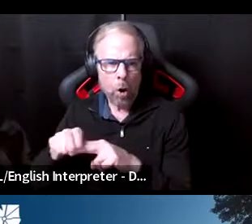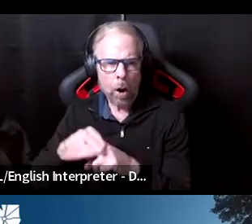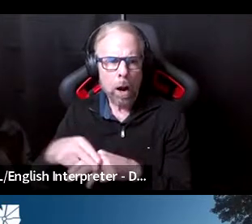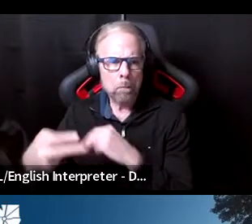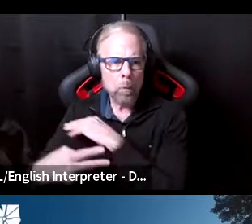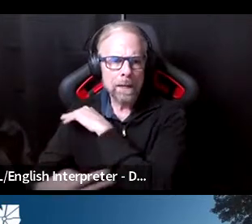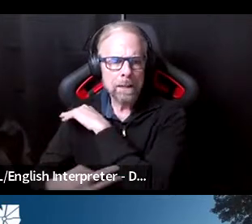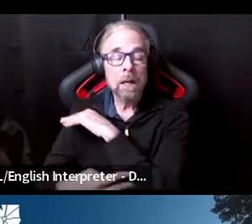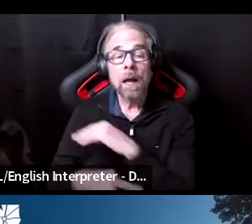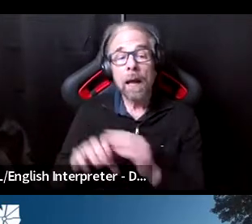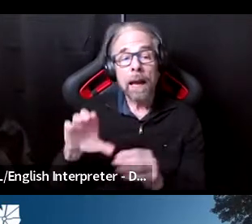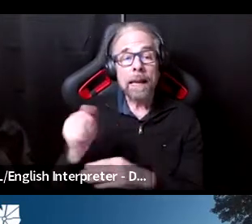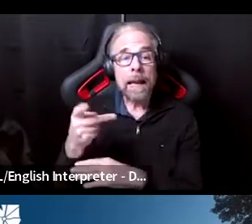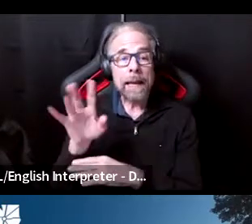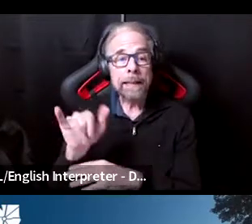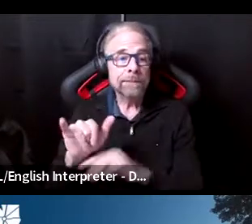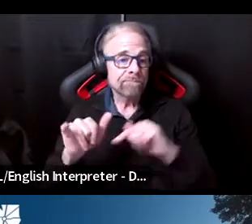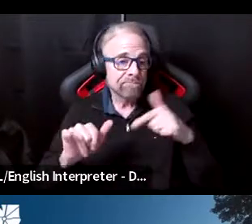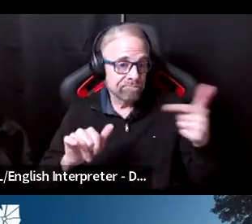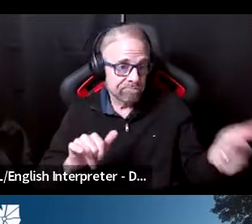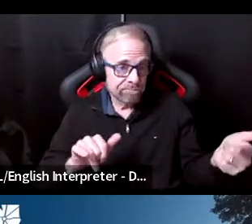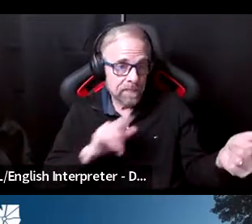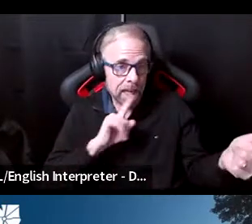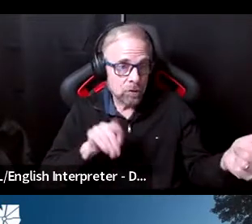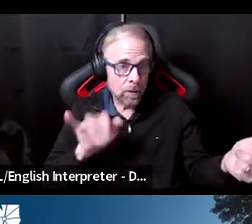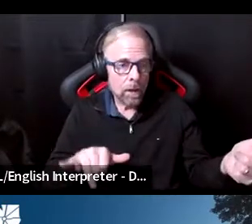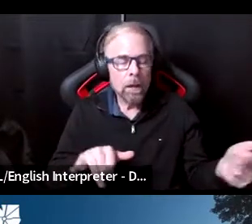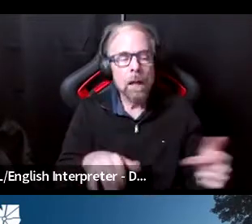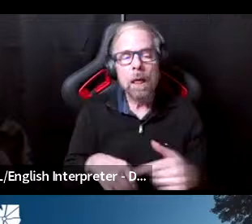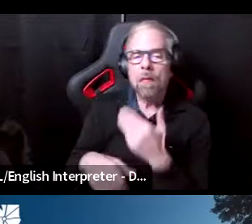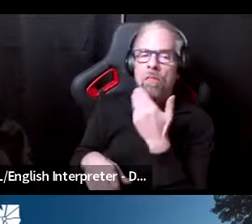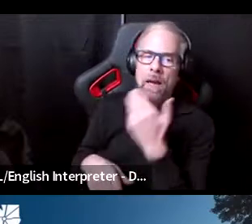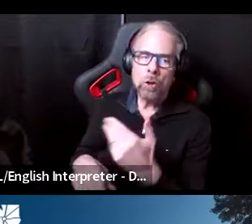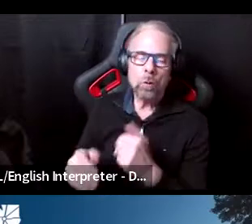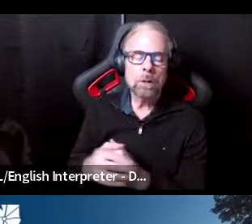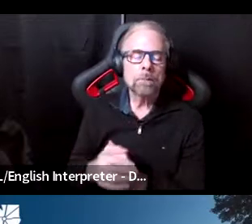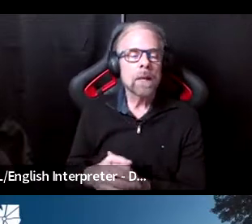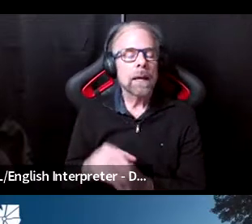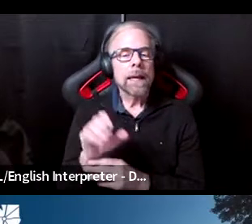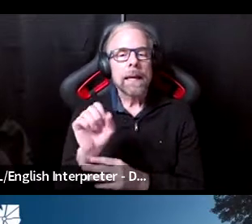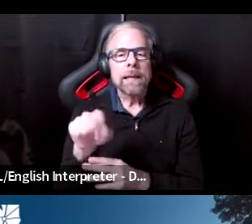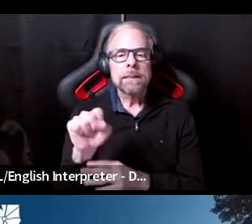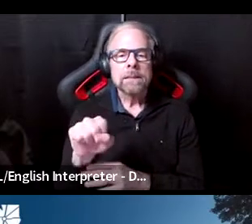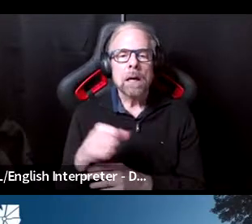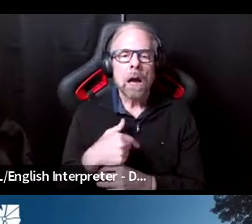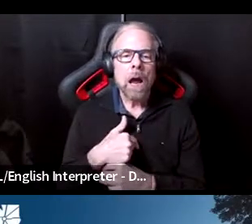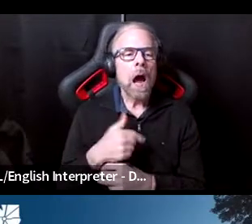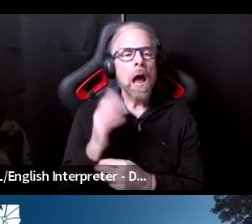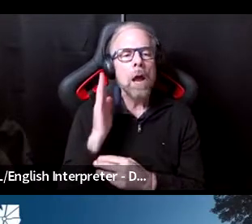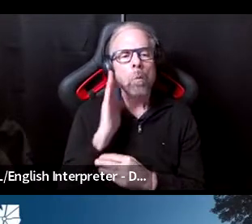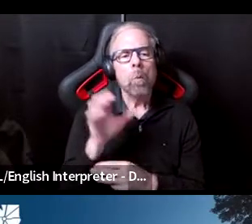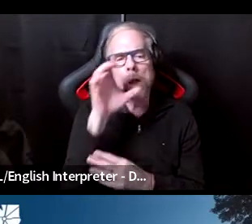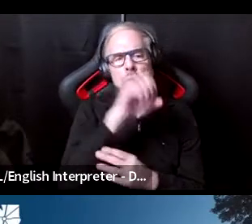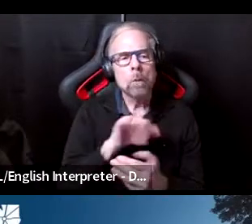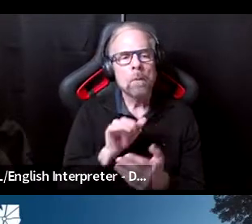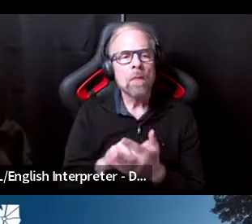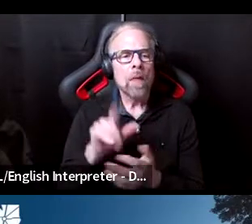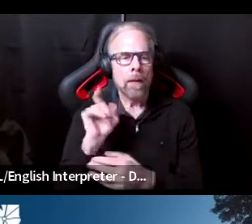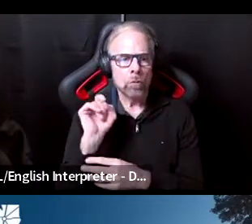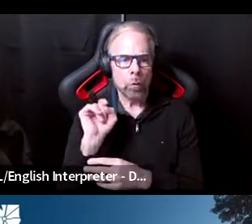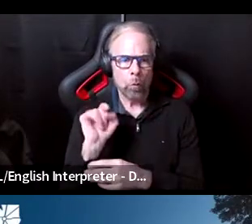And Casey, we'll turn it back over to you. Thank you. Yeah, I'm going to assume that this question